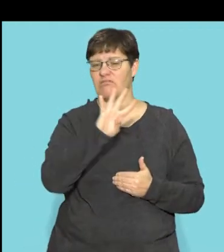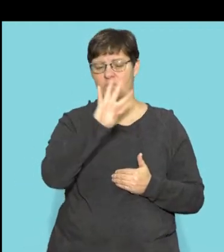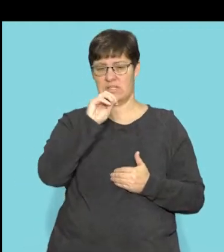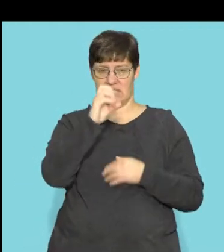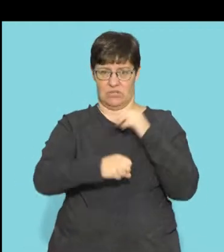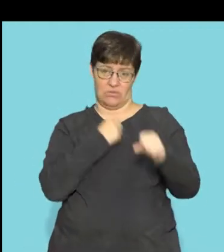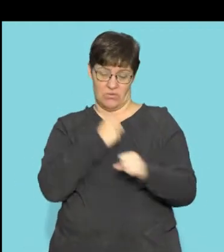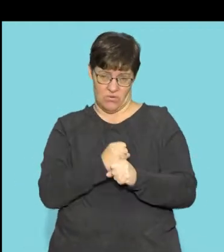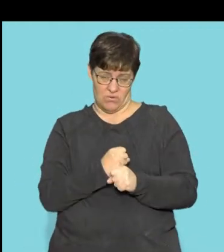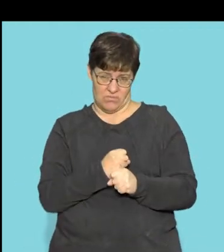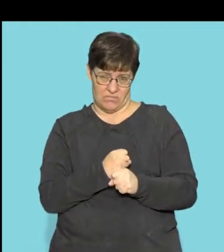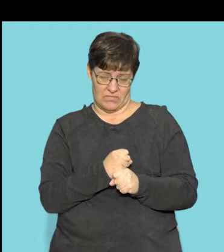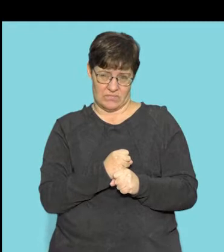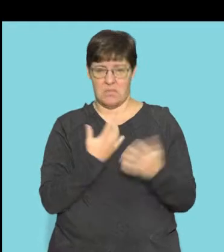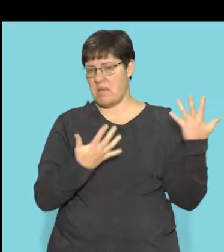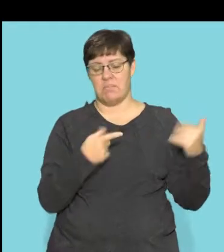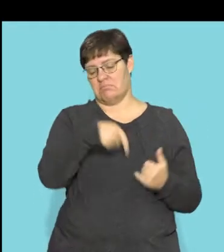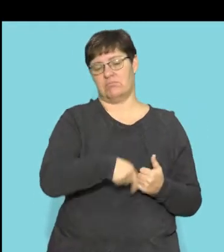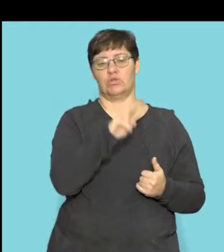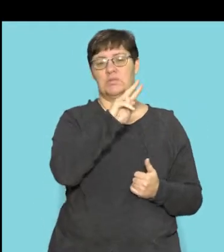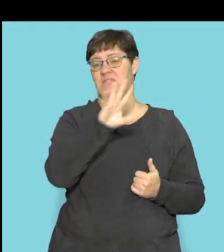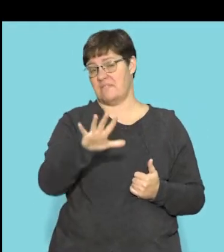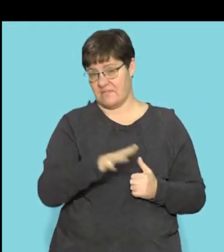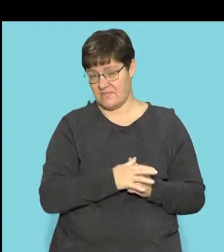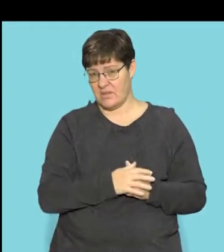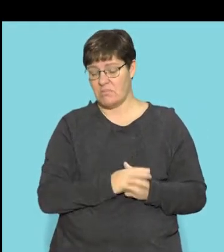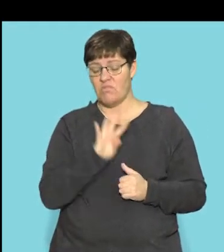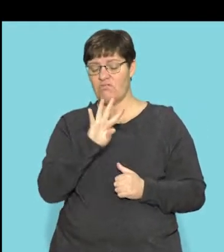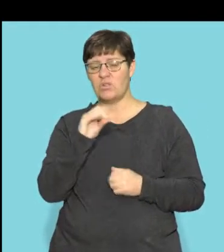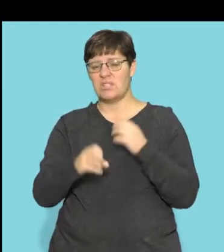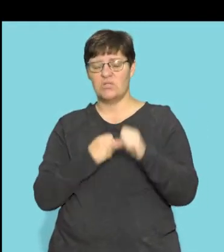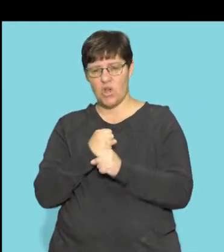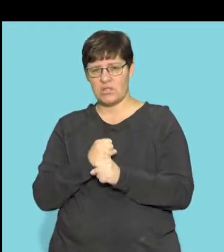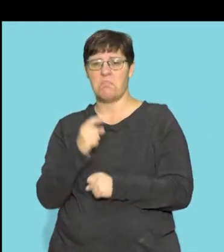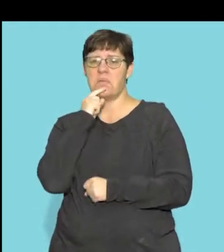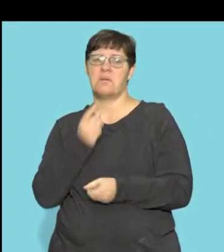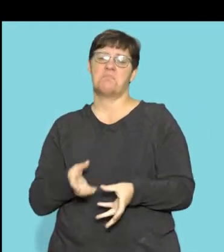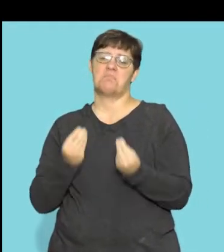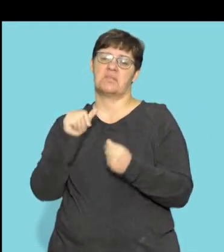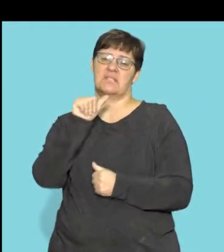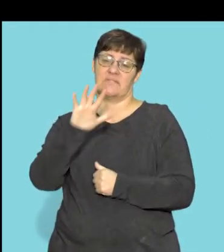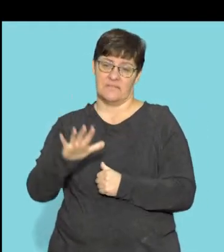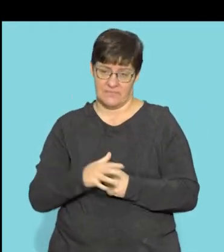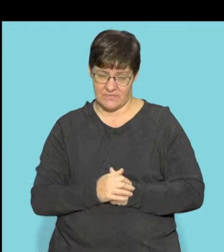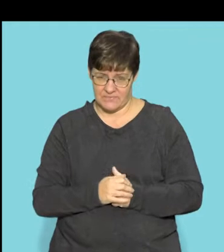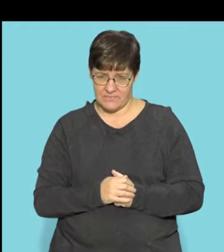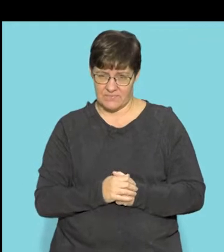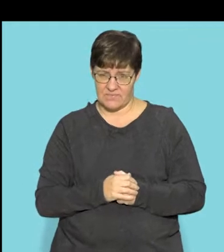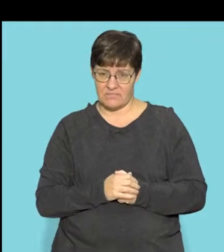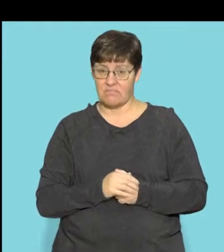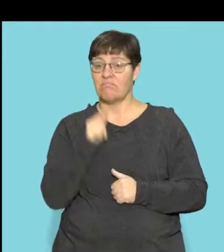you are now 25 and in 40 years you'll then be 65. If the annual interest rate